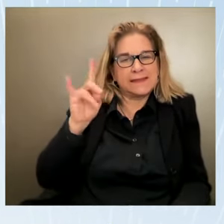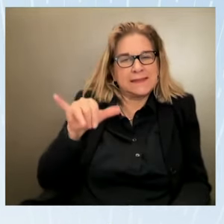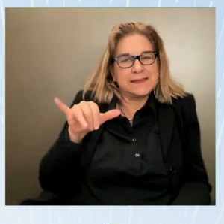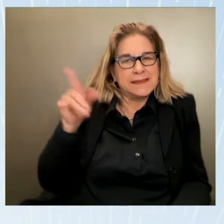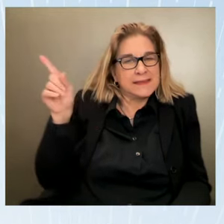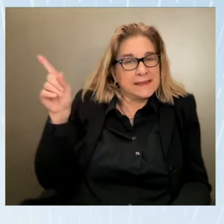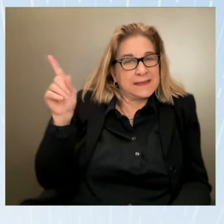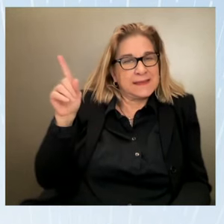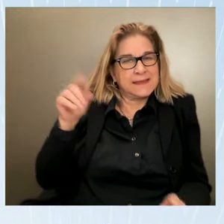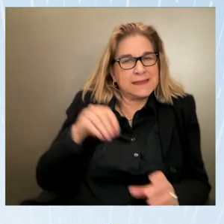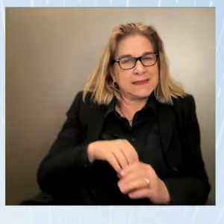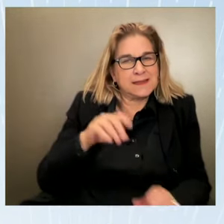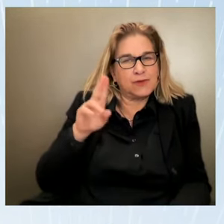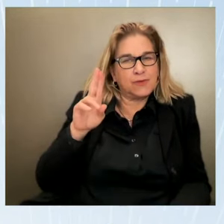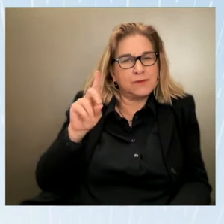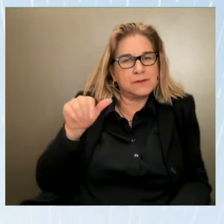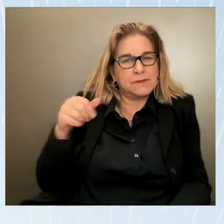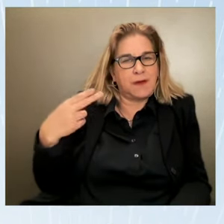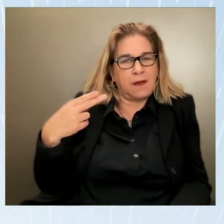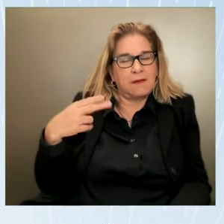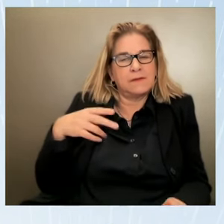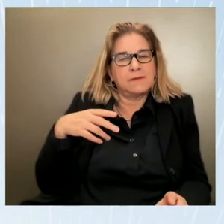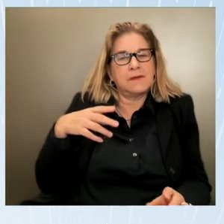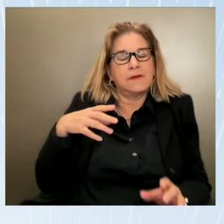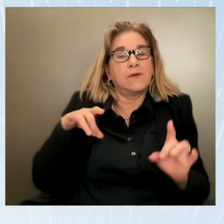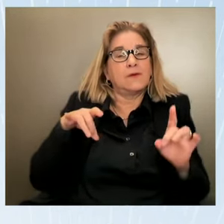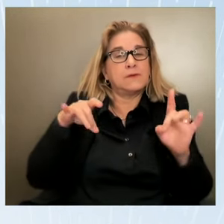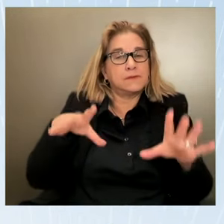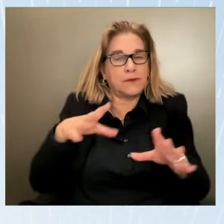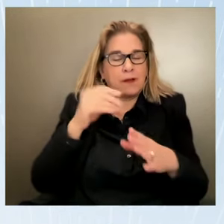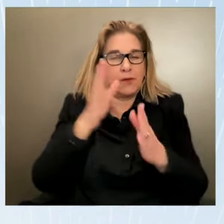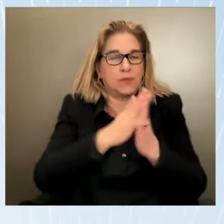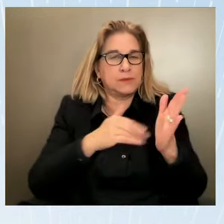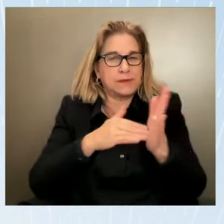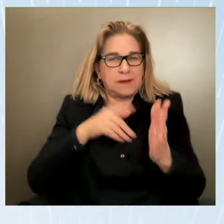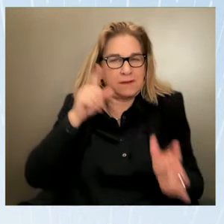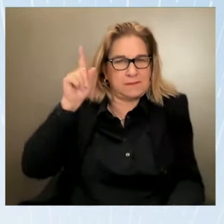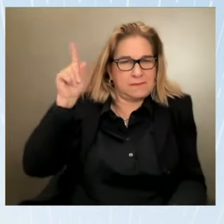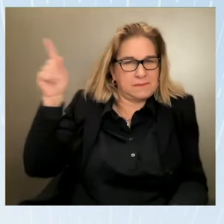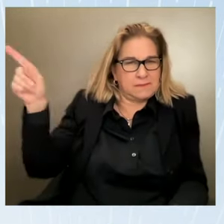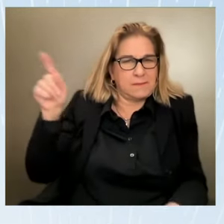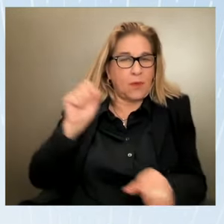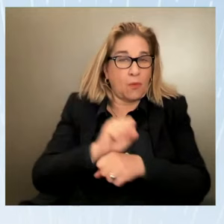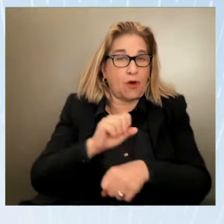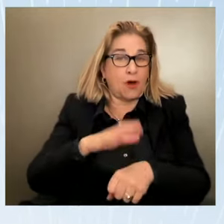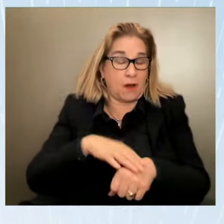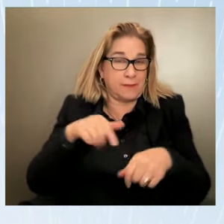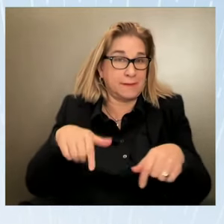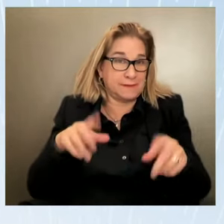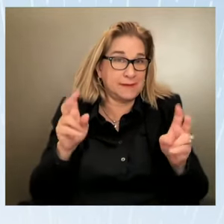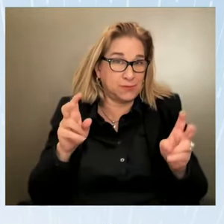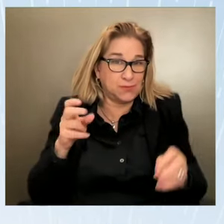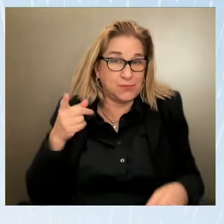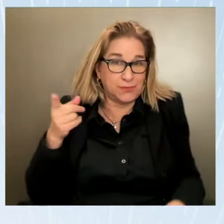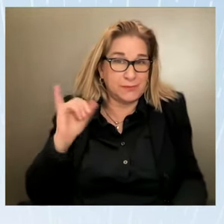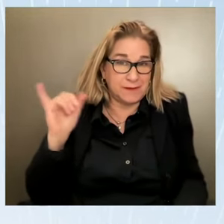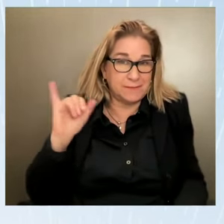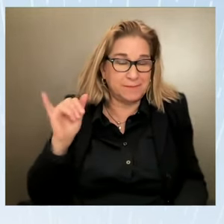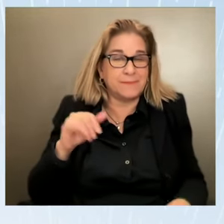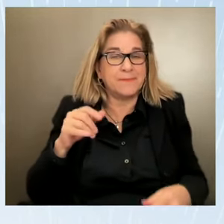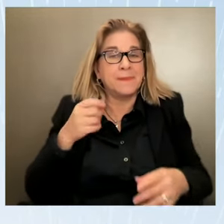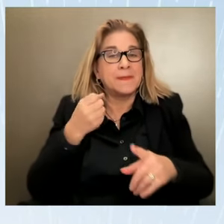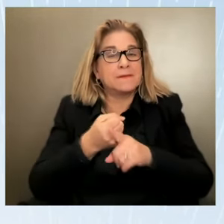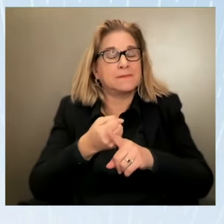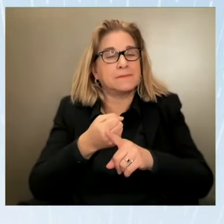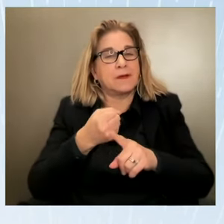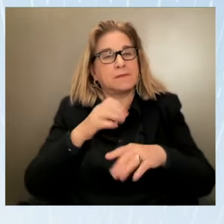to, among other things, work specifically on these issues as they affect Indigenous people around the world. And